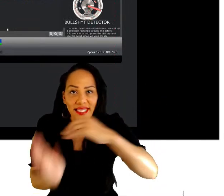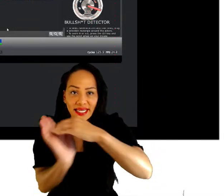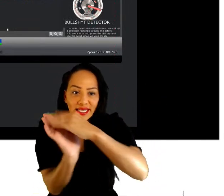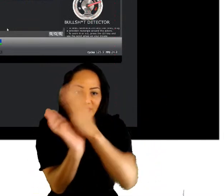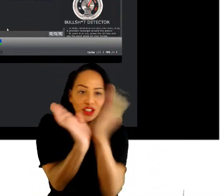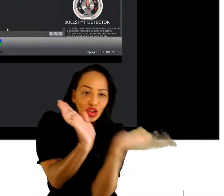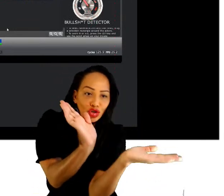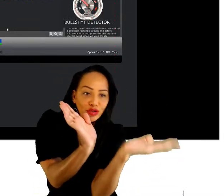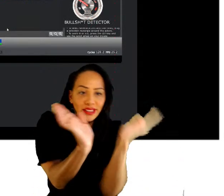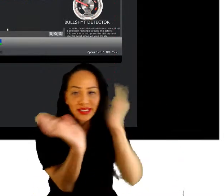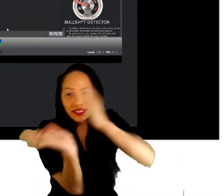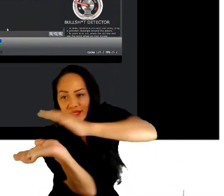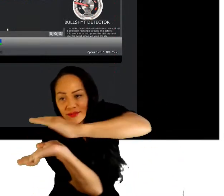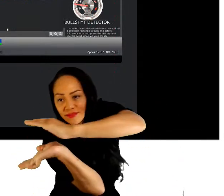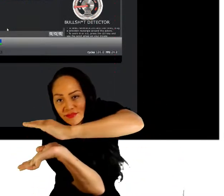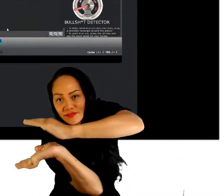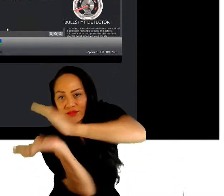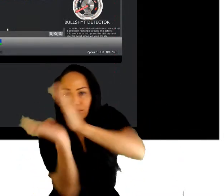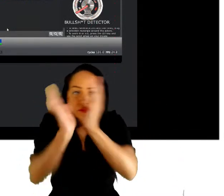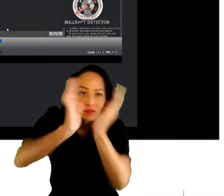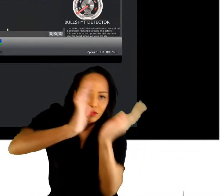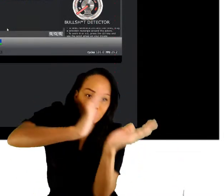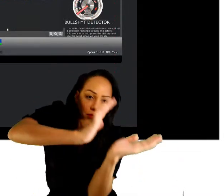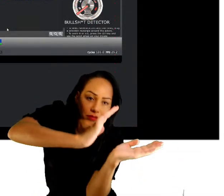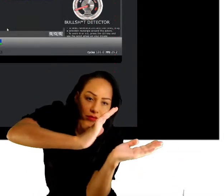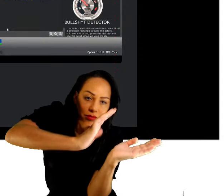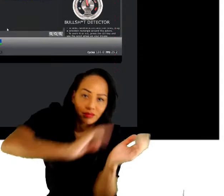Okay, 90, 120,